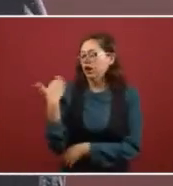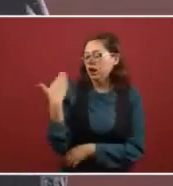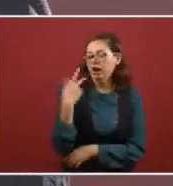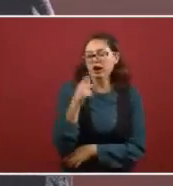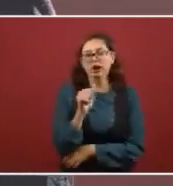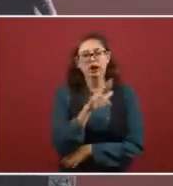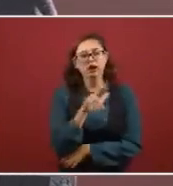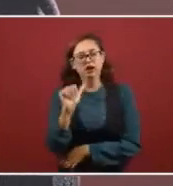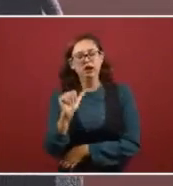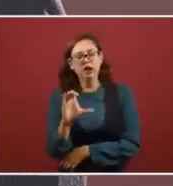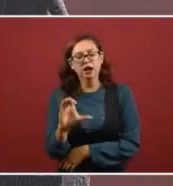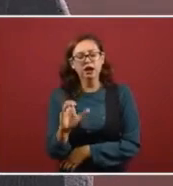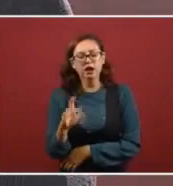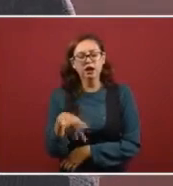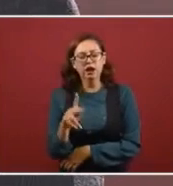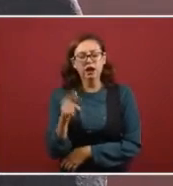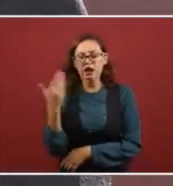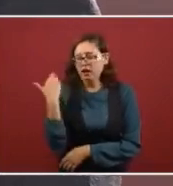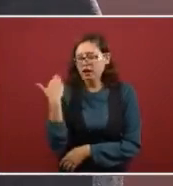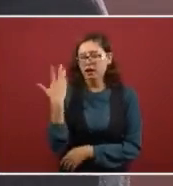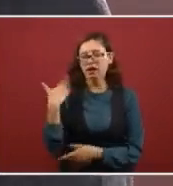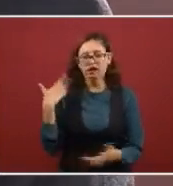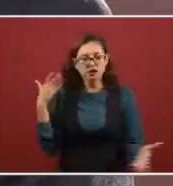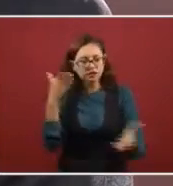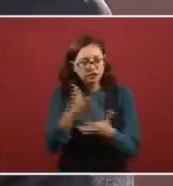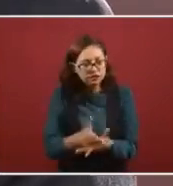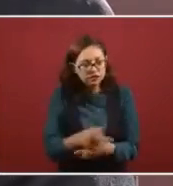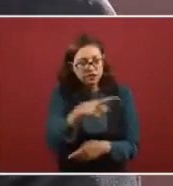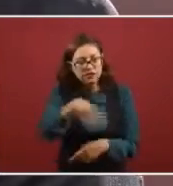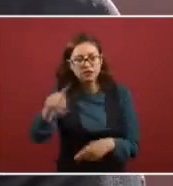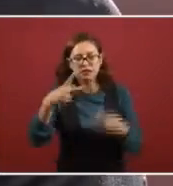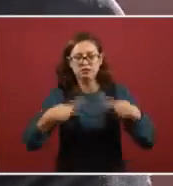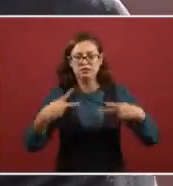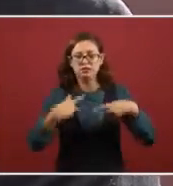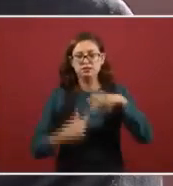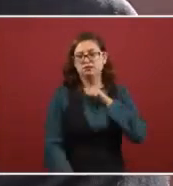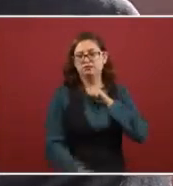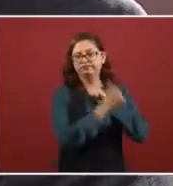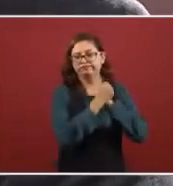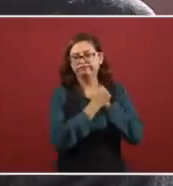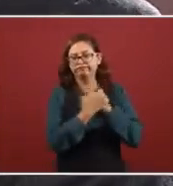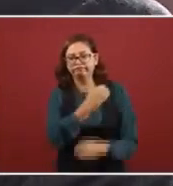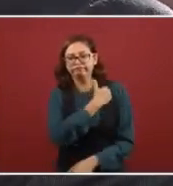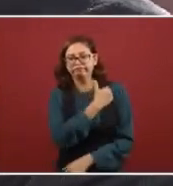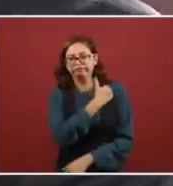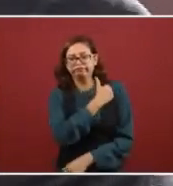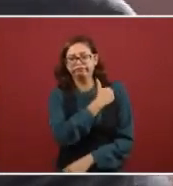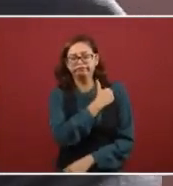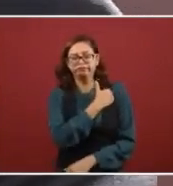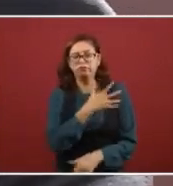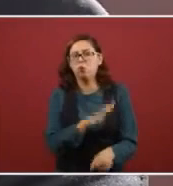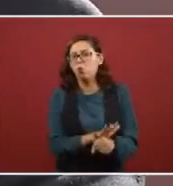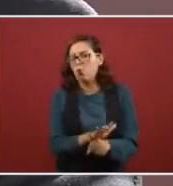I just went to Parral not too long ago, and they demand from the people